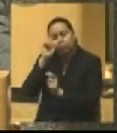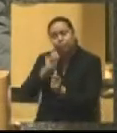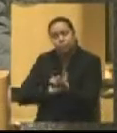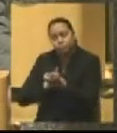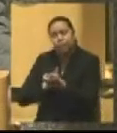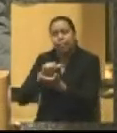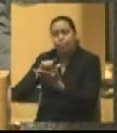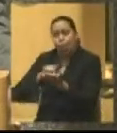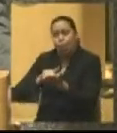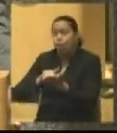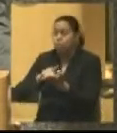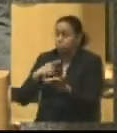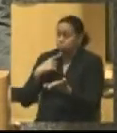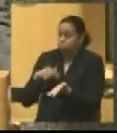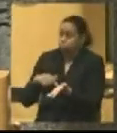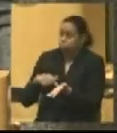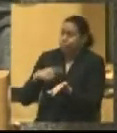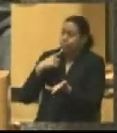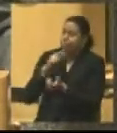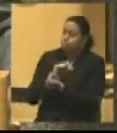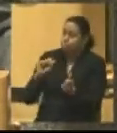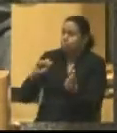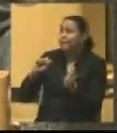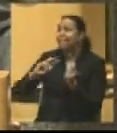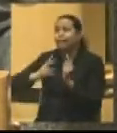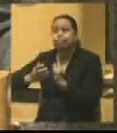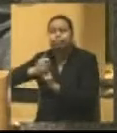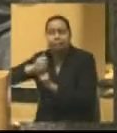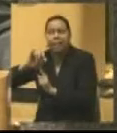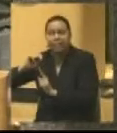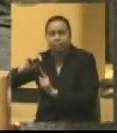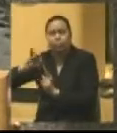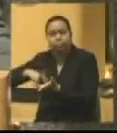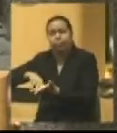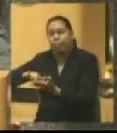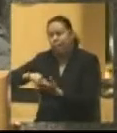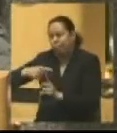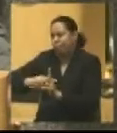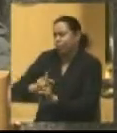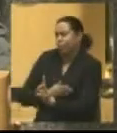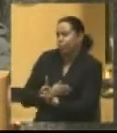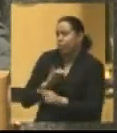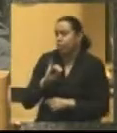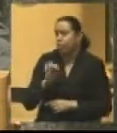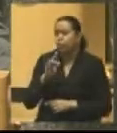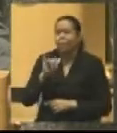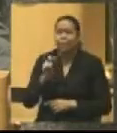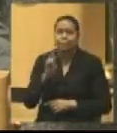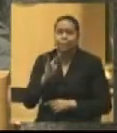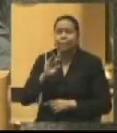emancipation provisions of the Second Confiscation Act that Lincoln had signed a month earlier on July 17,